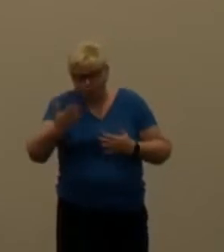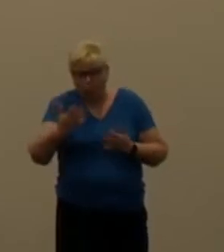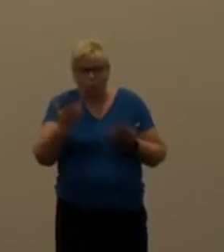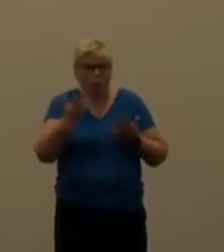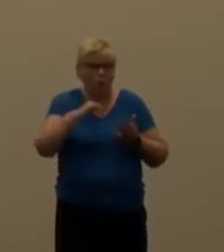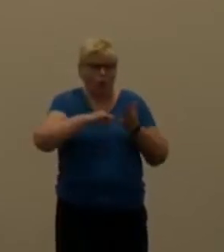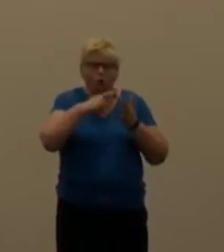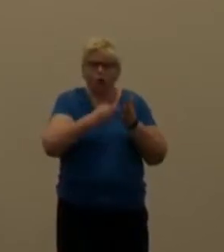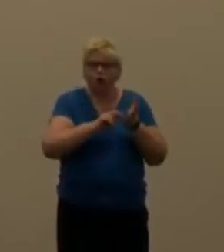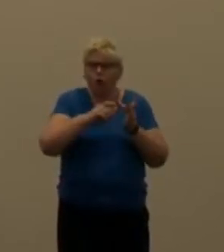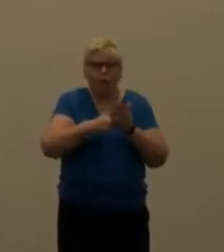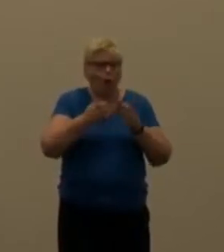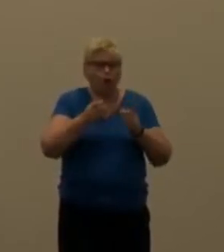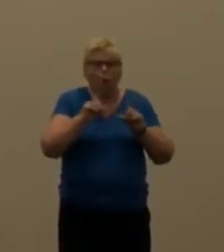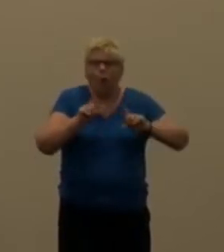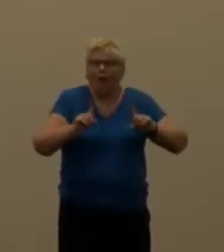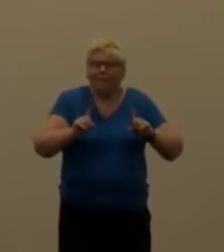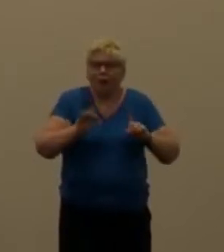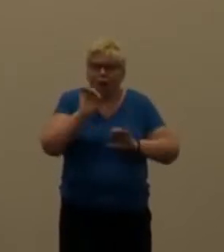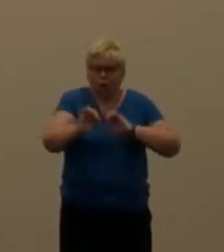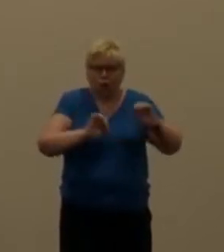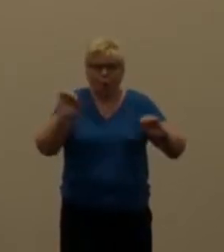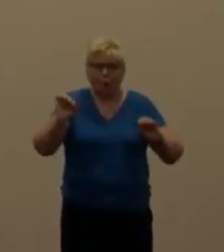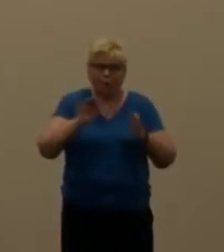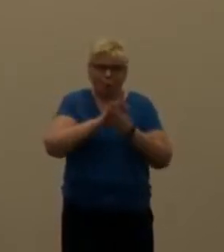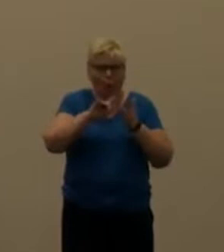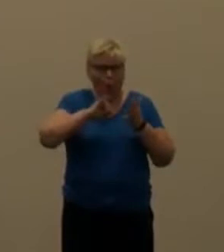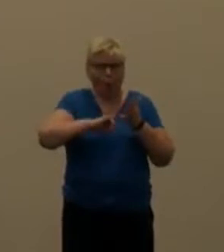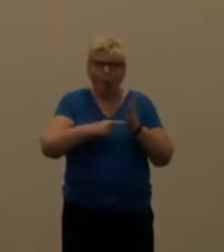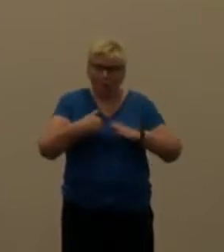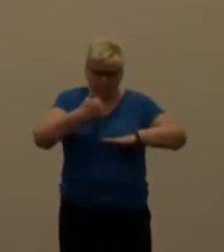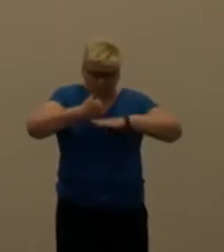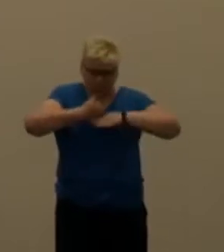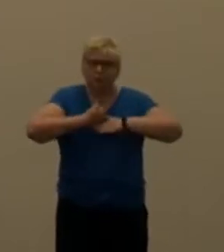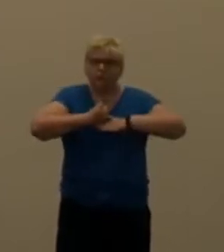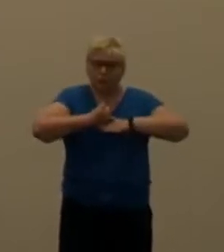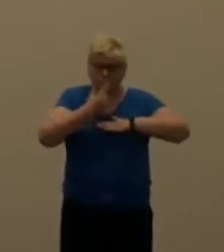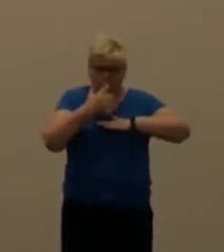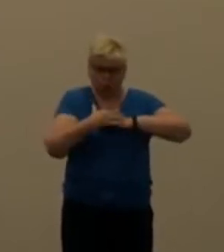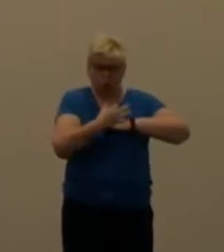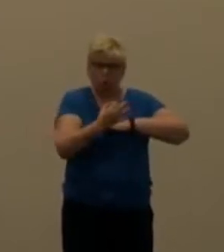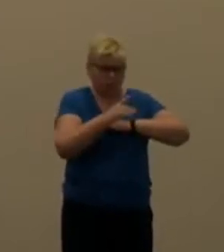Server or so on. So you choose the type of host that you want, and then you